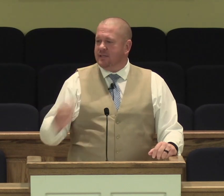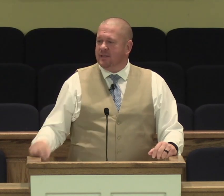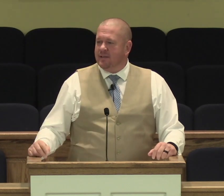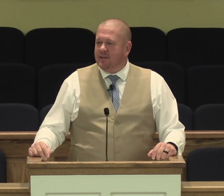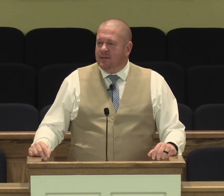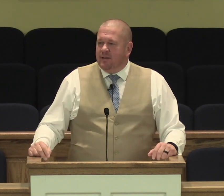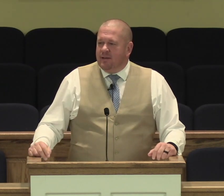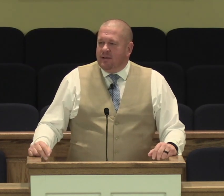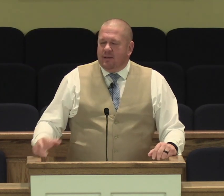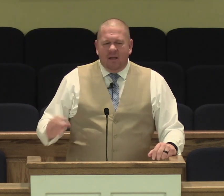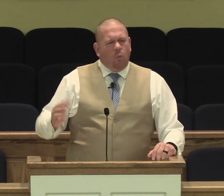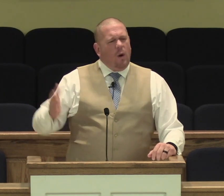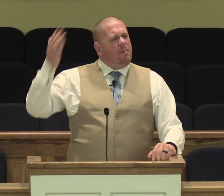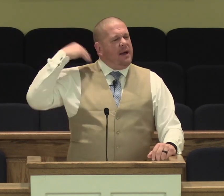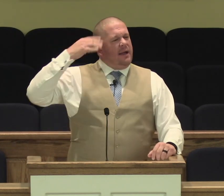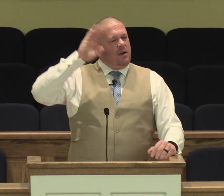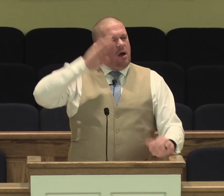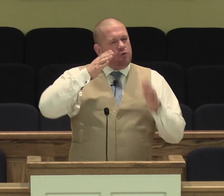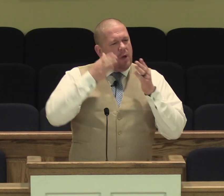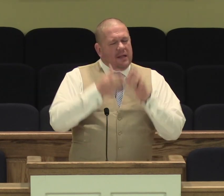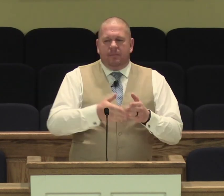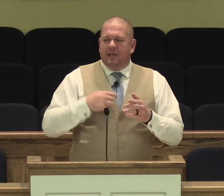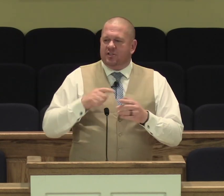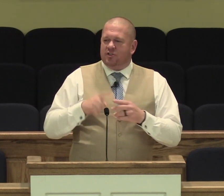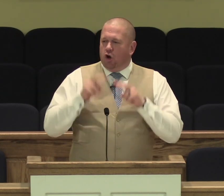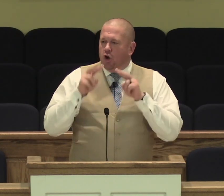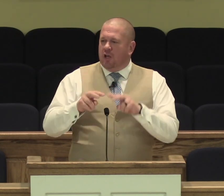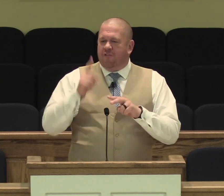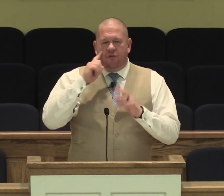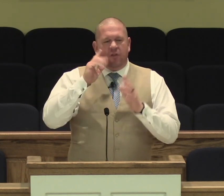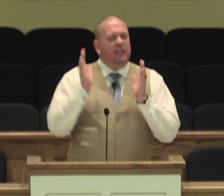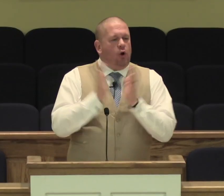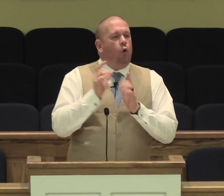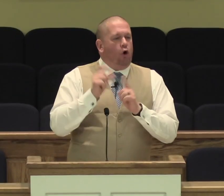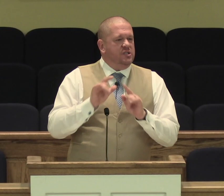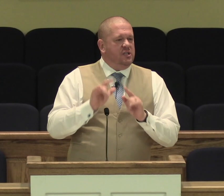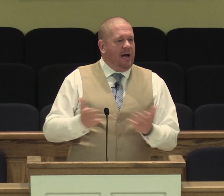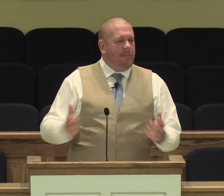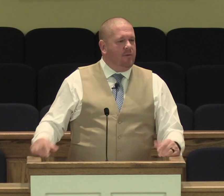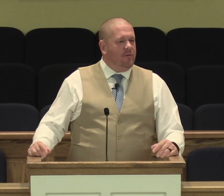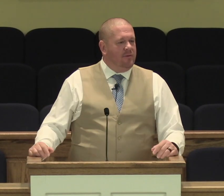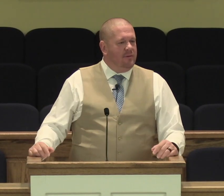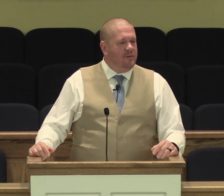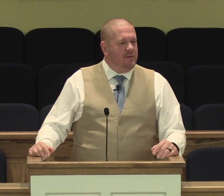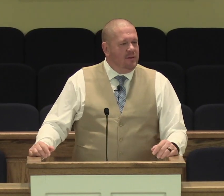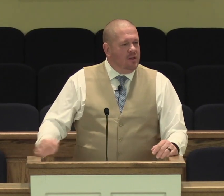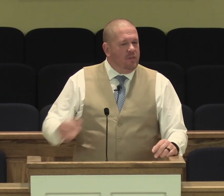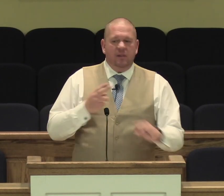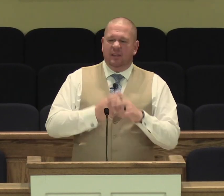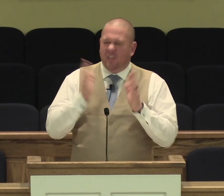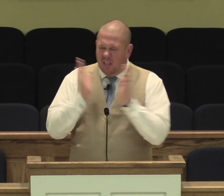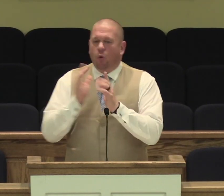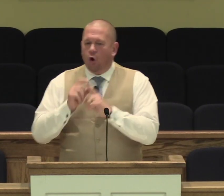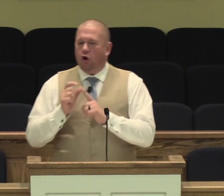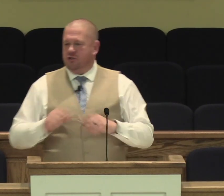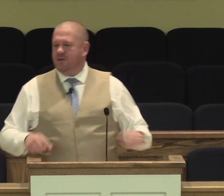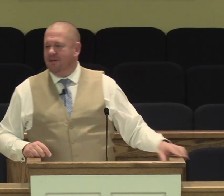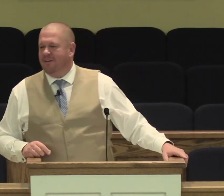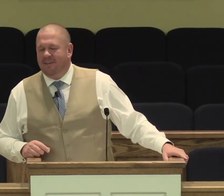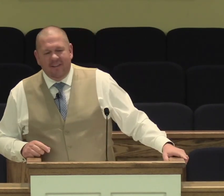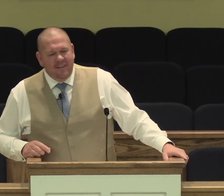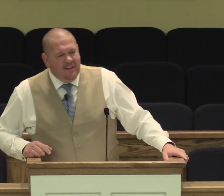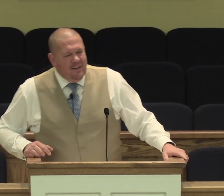voice. And a while back, God directed me to start looking for the little words in the Bible. The little